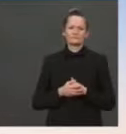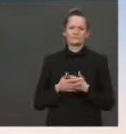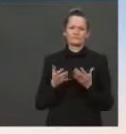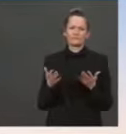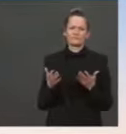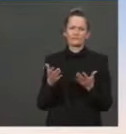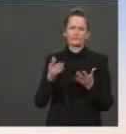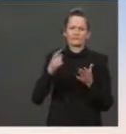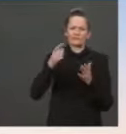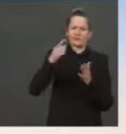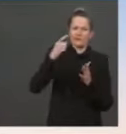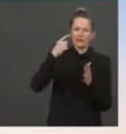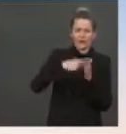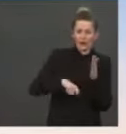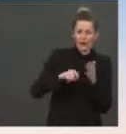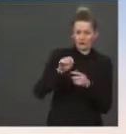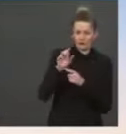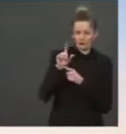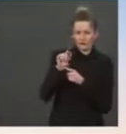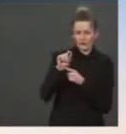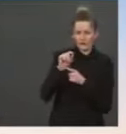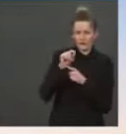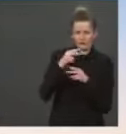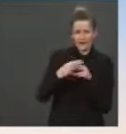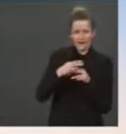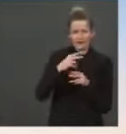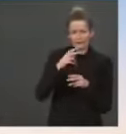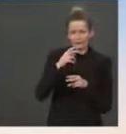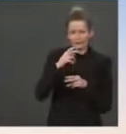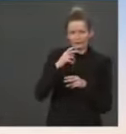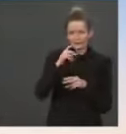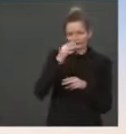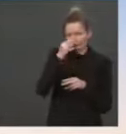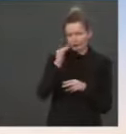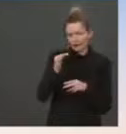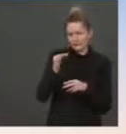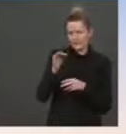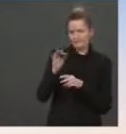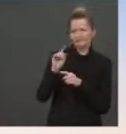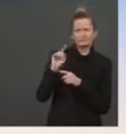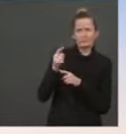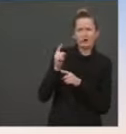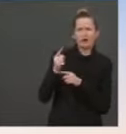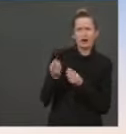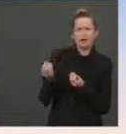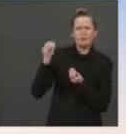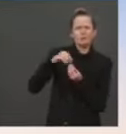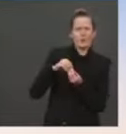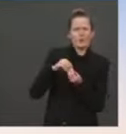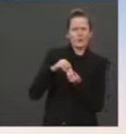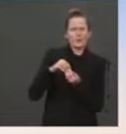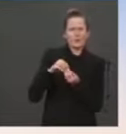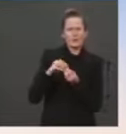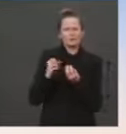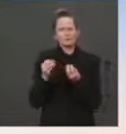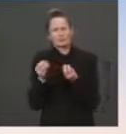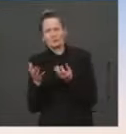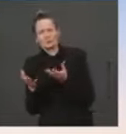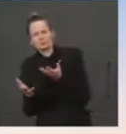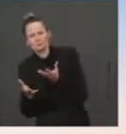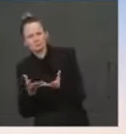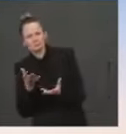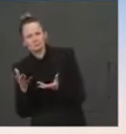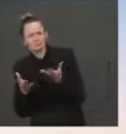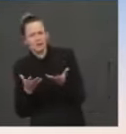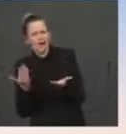is concerned about, as is evidenced by his announcement today and as his efforts to push forward on additional relief for the American